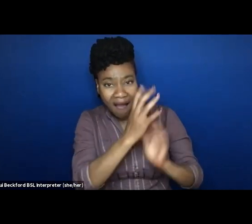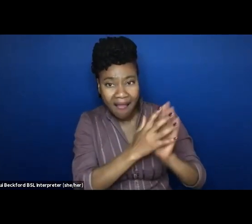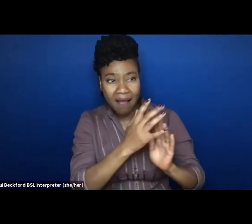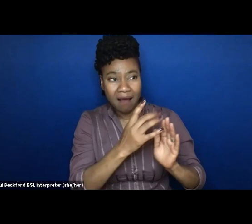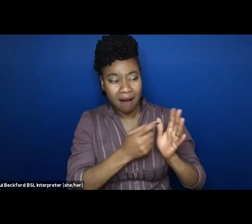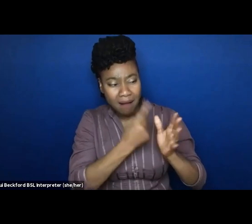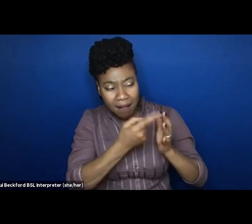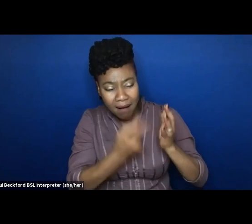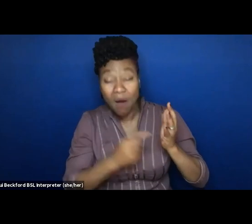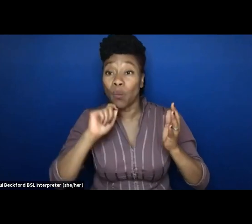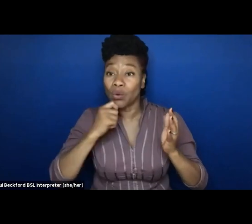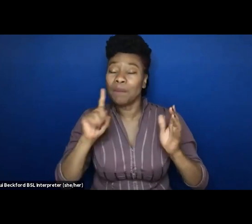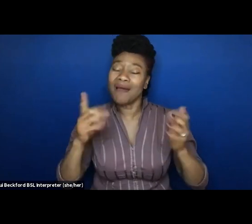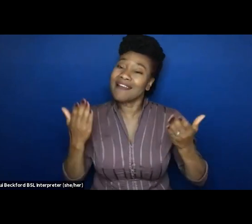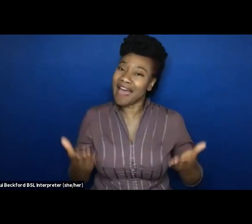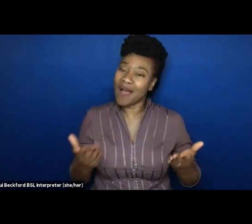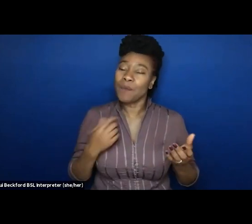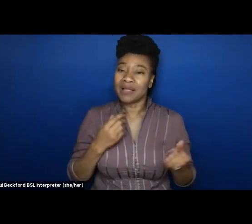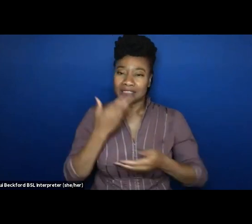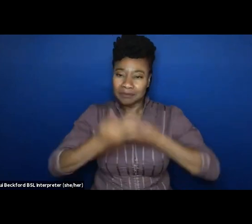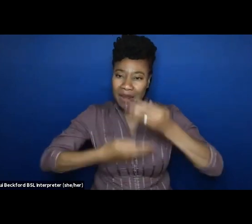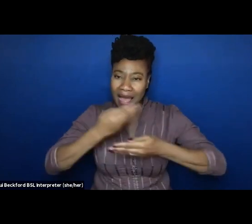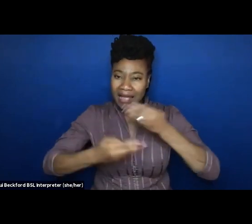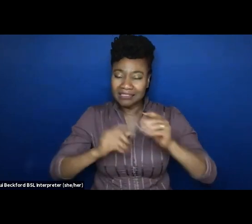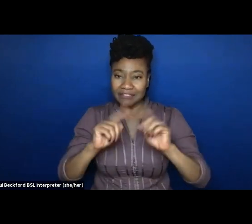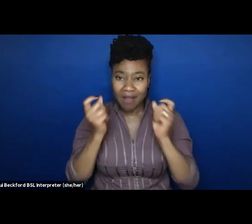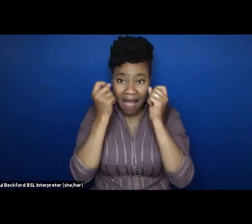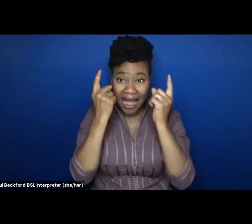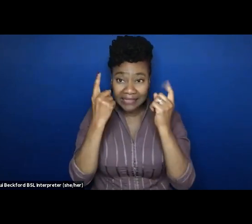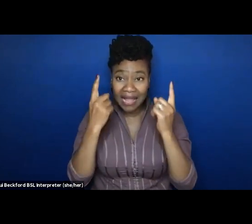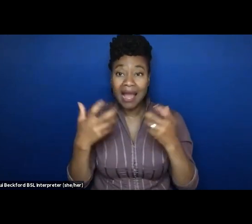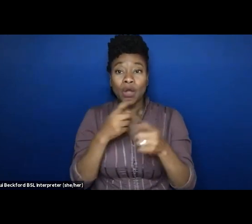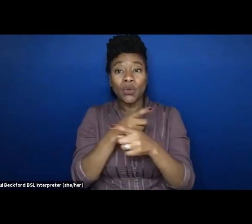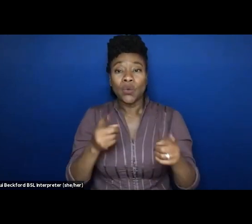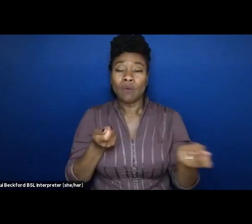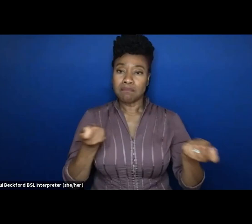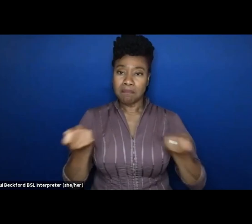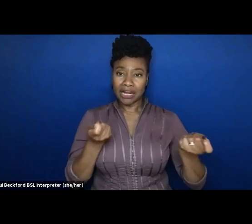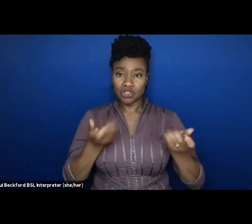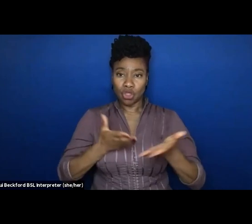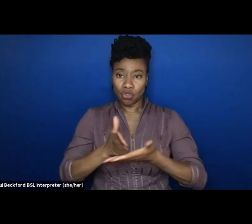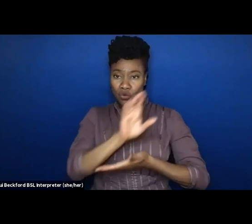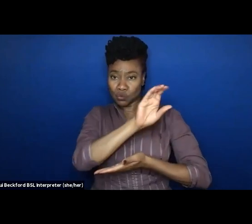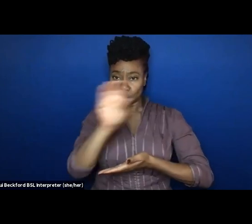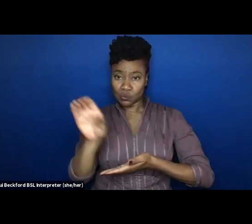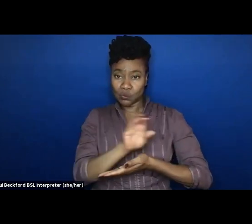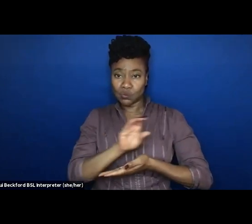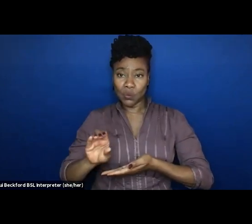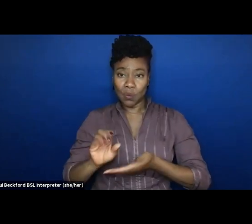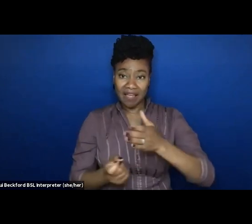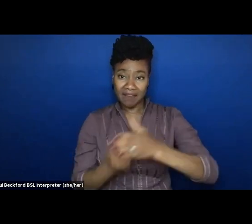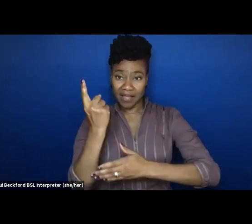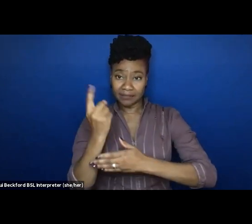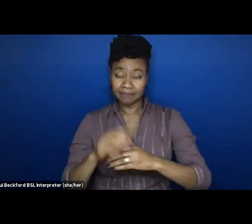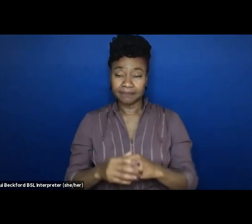going to just take you through is some ideas around how to manage Zoom. That during this event, you